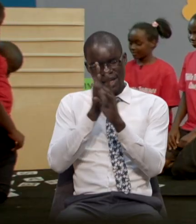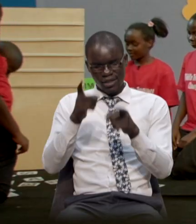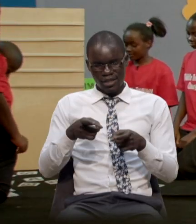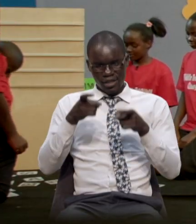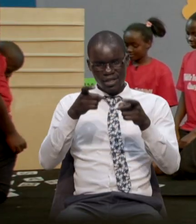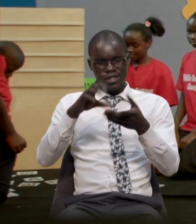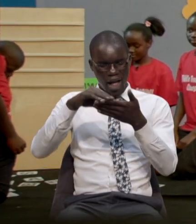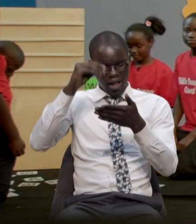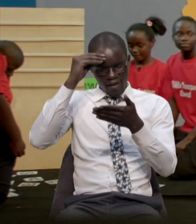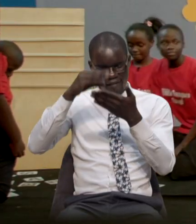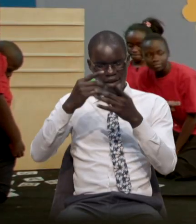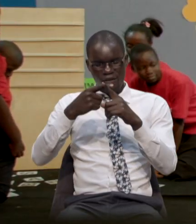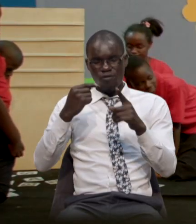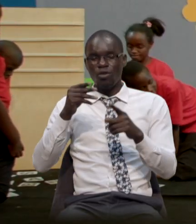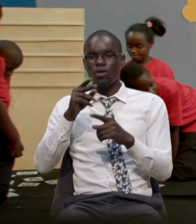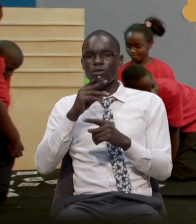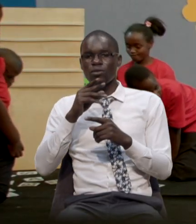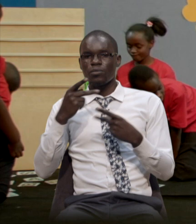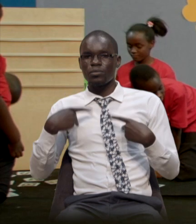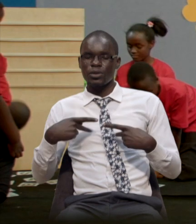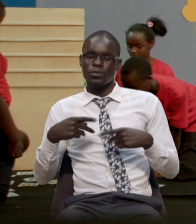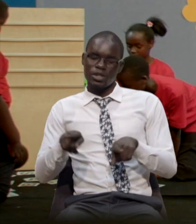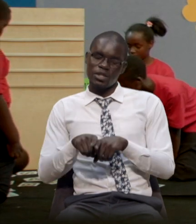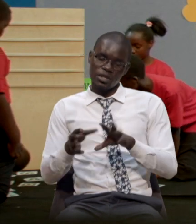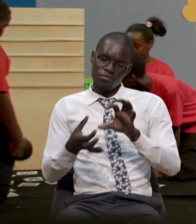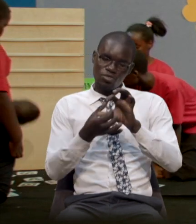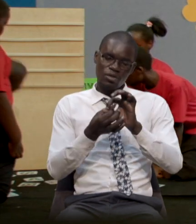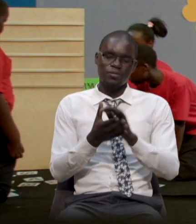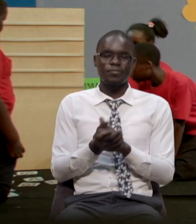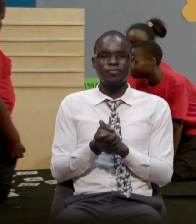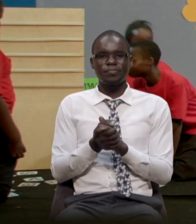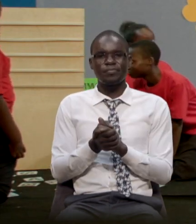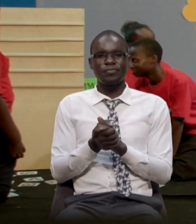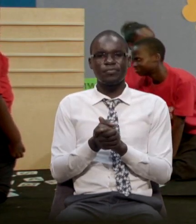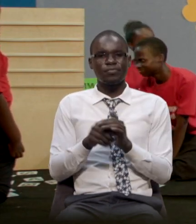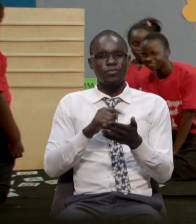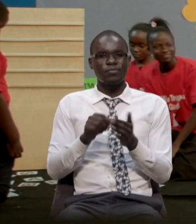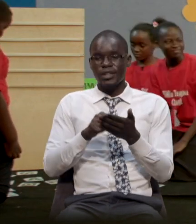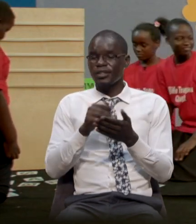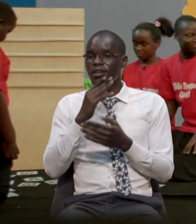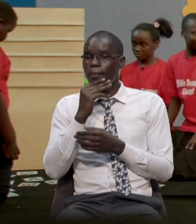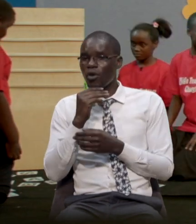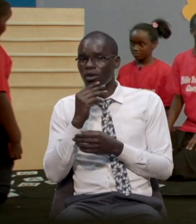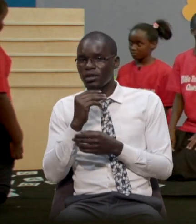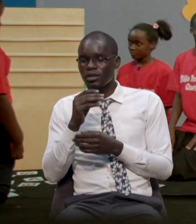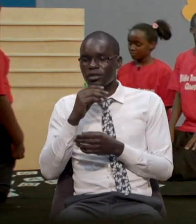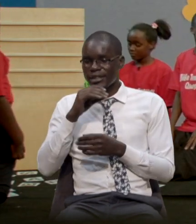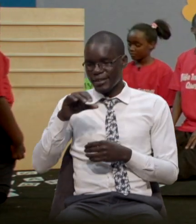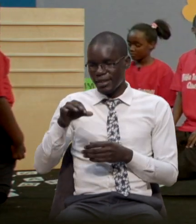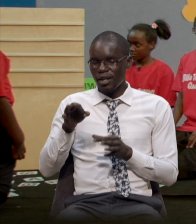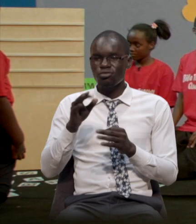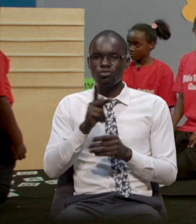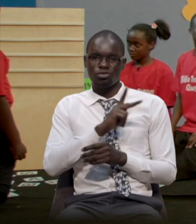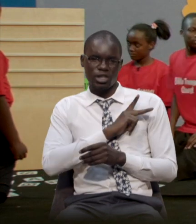that we learn from people. Join us as we do this. Boys and girls, this is a boy, a son of a